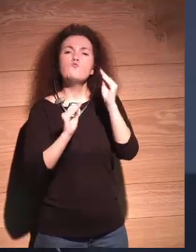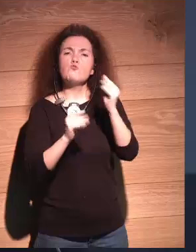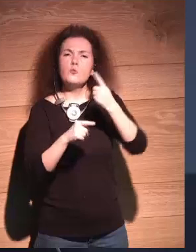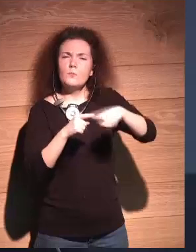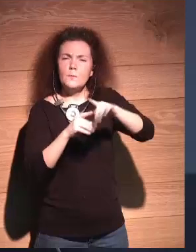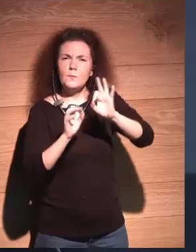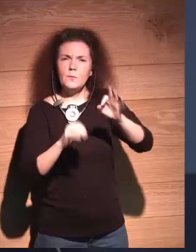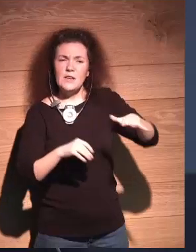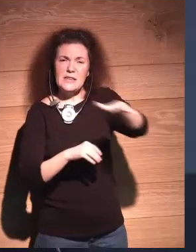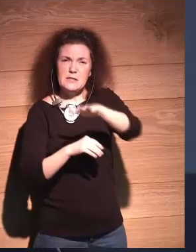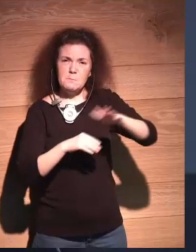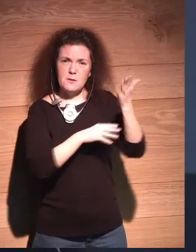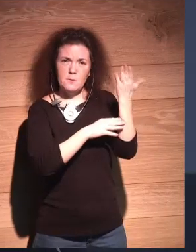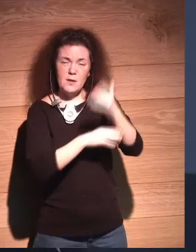these